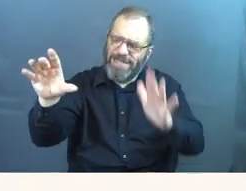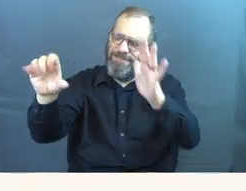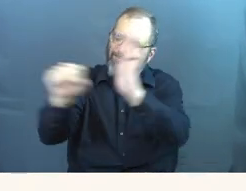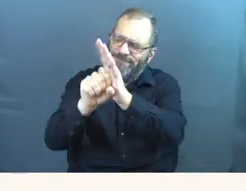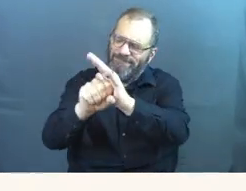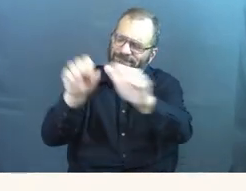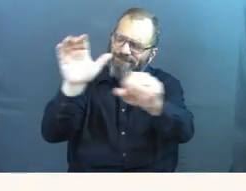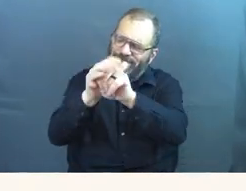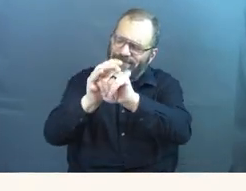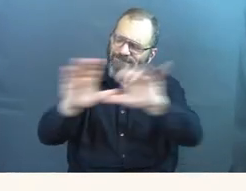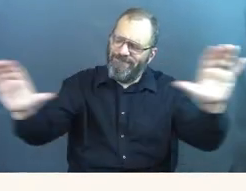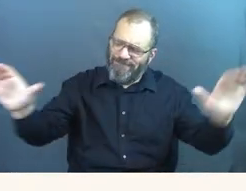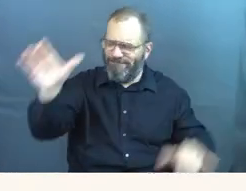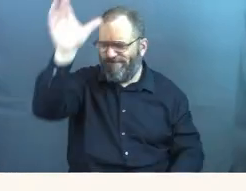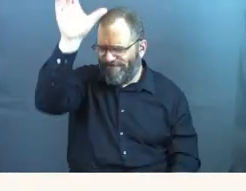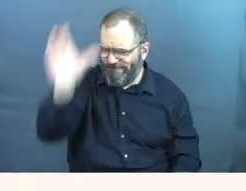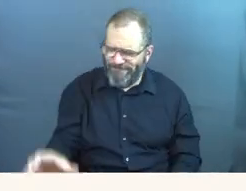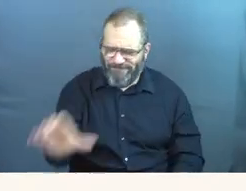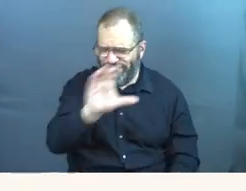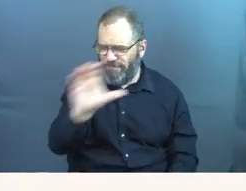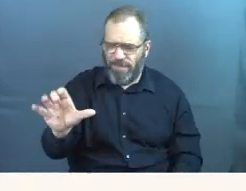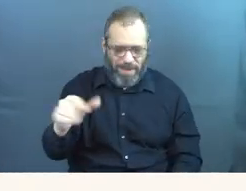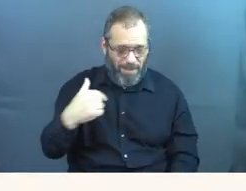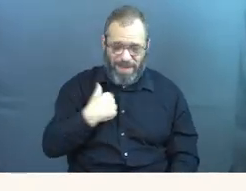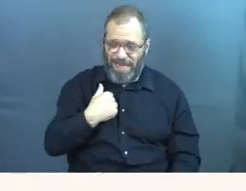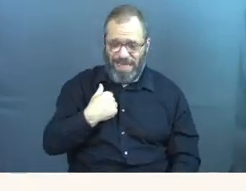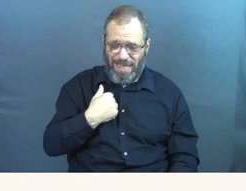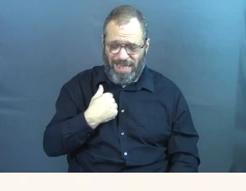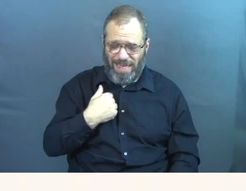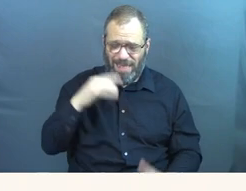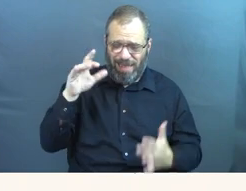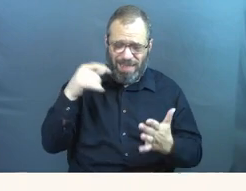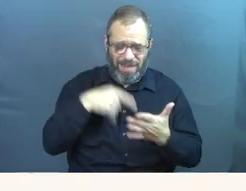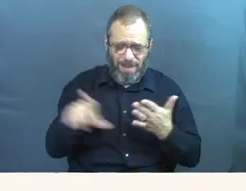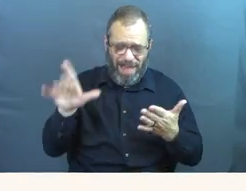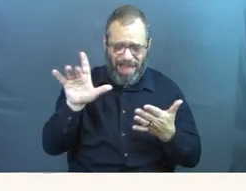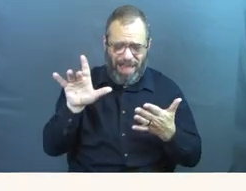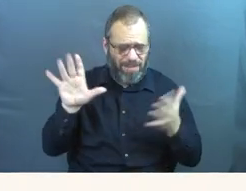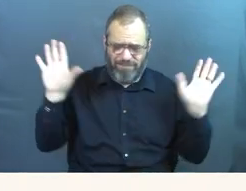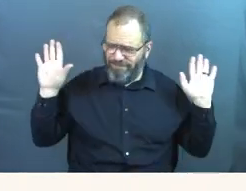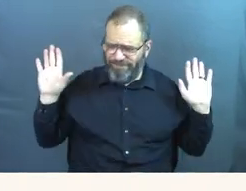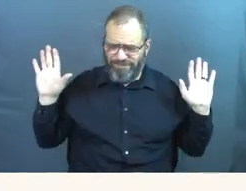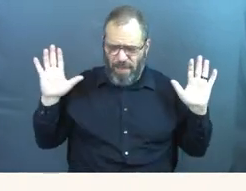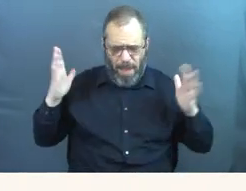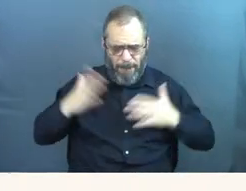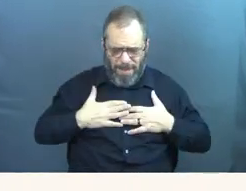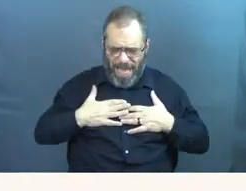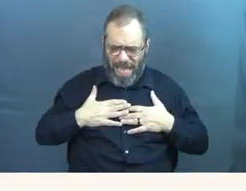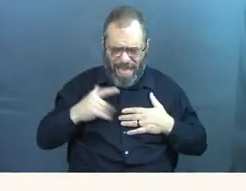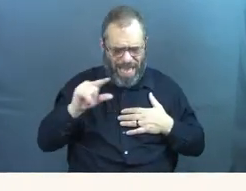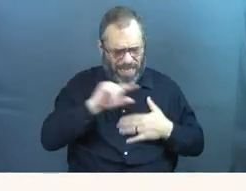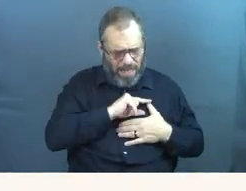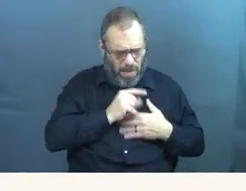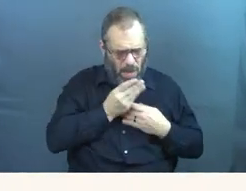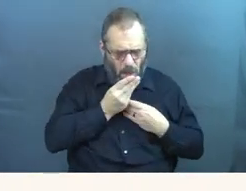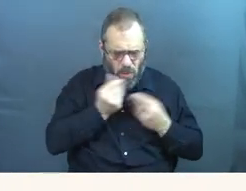nailing them to the cross. I don't have to pay anymore. All my guilt is